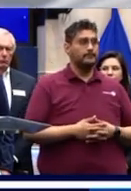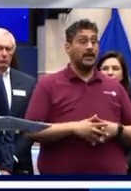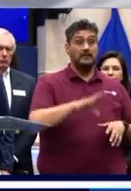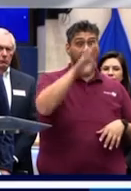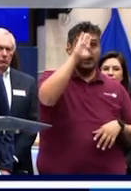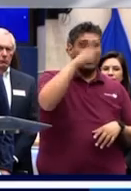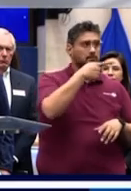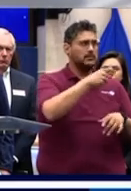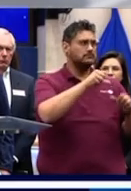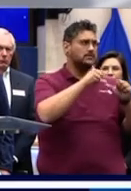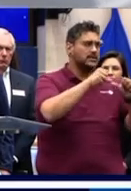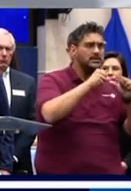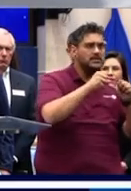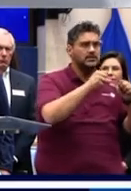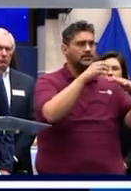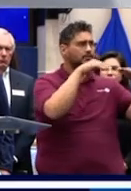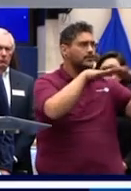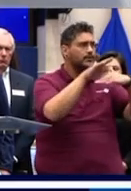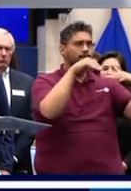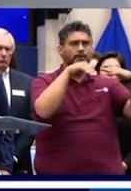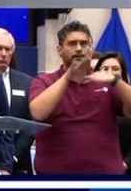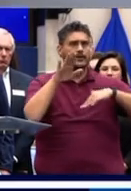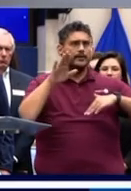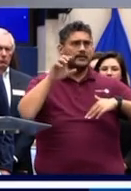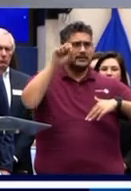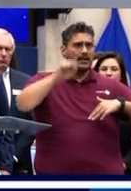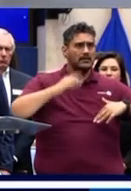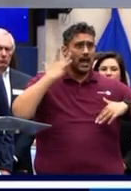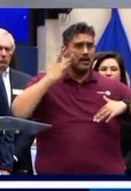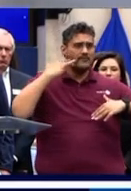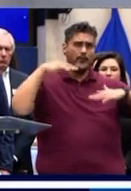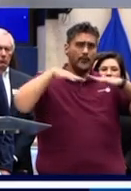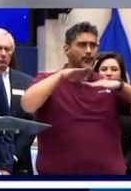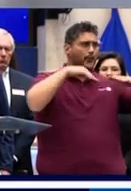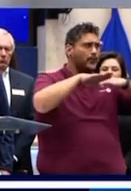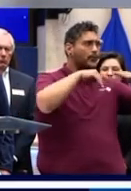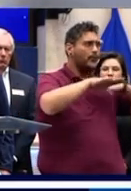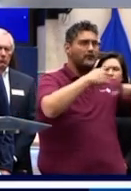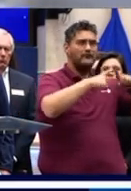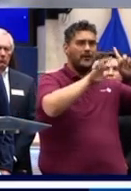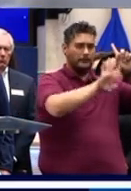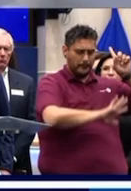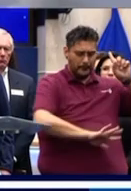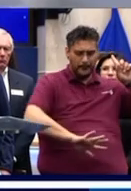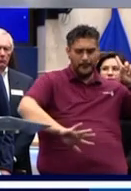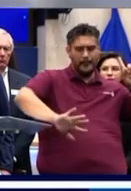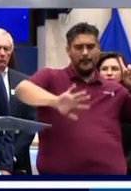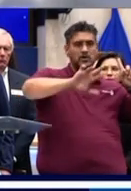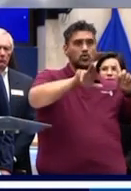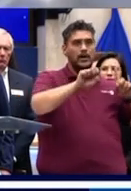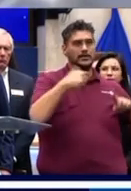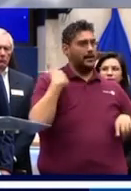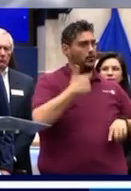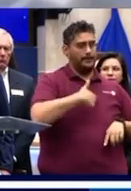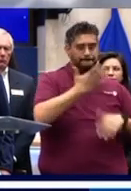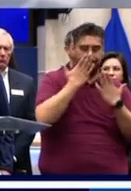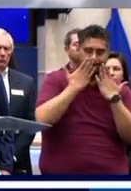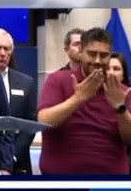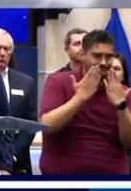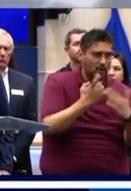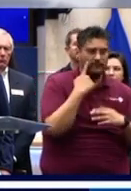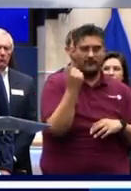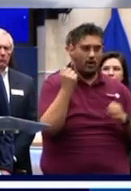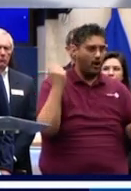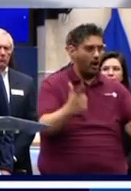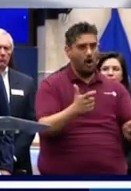Firefighters continue to move into the Southern California region from across the western region of the United States, and we are very, very grateful for any